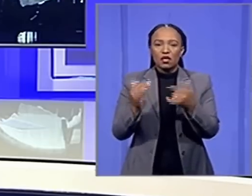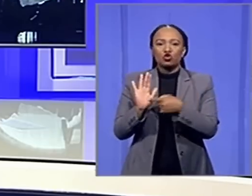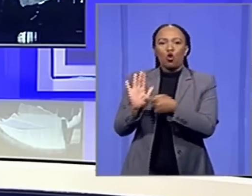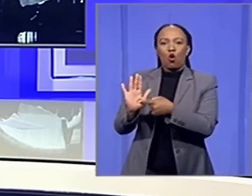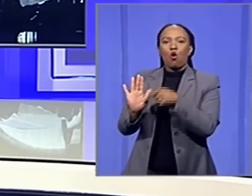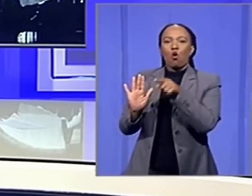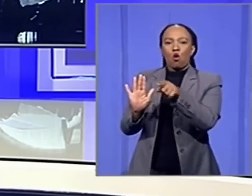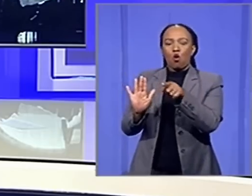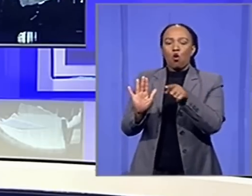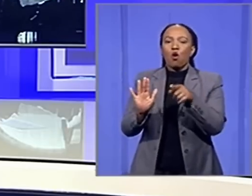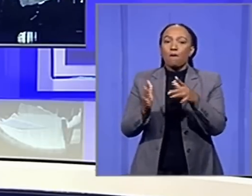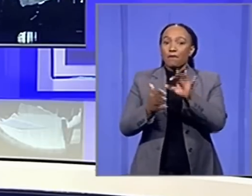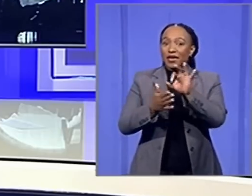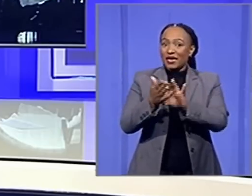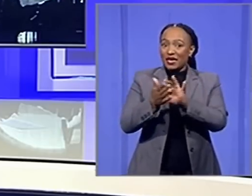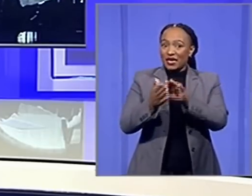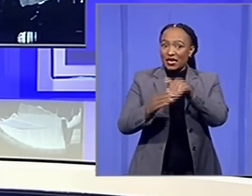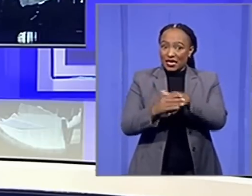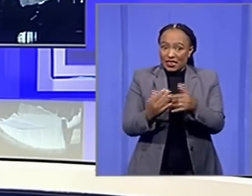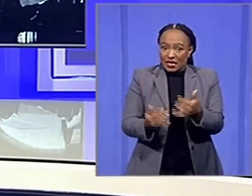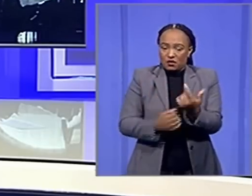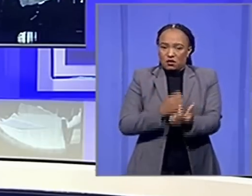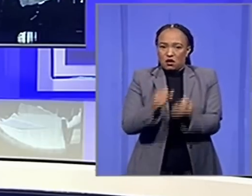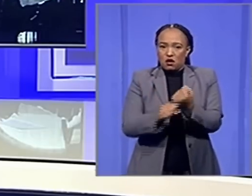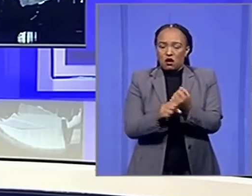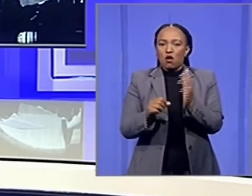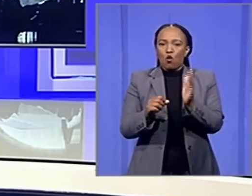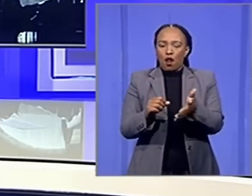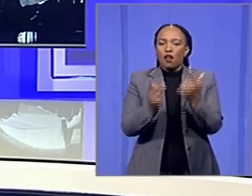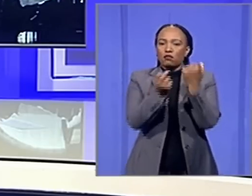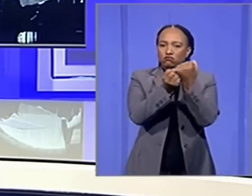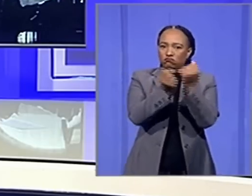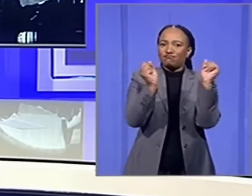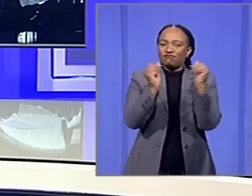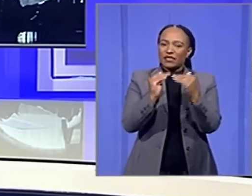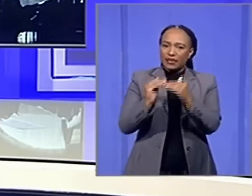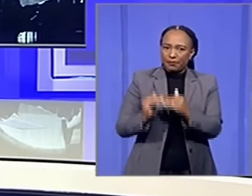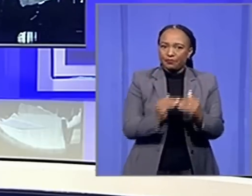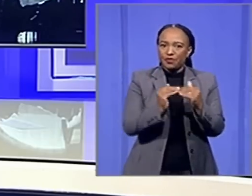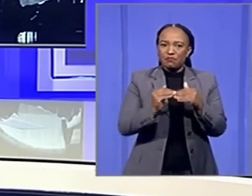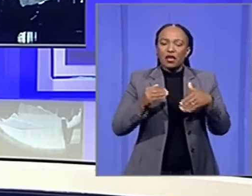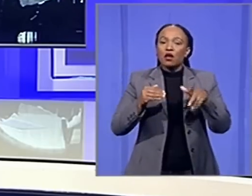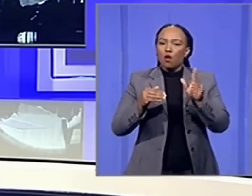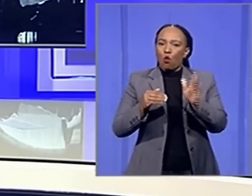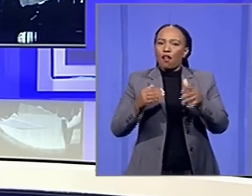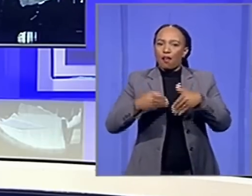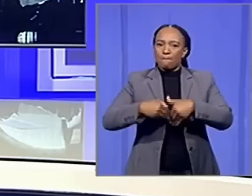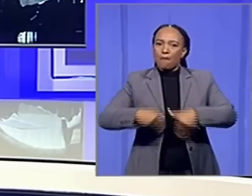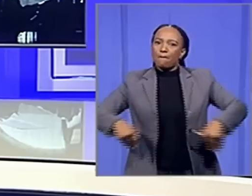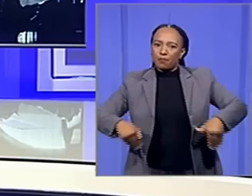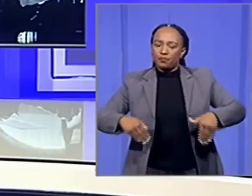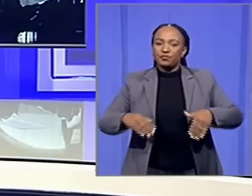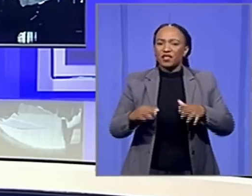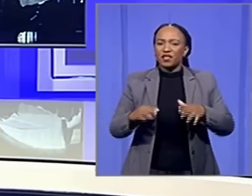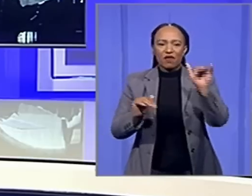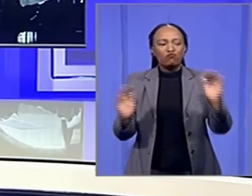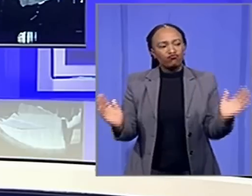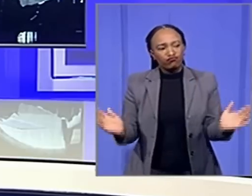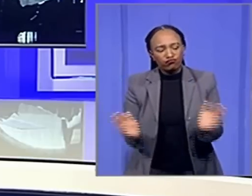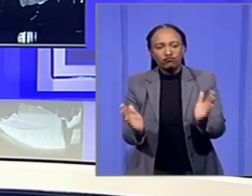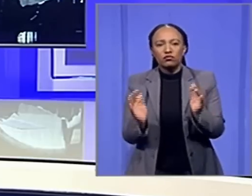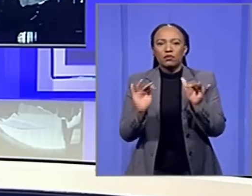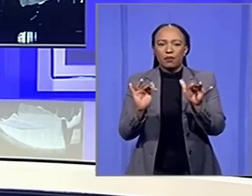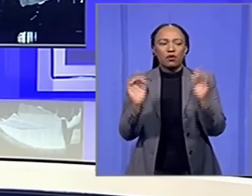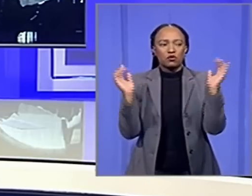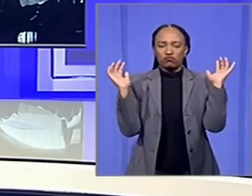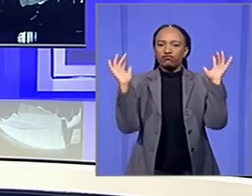sa hore dikgetho tsa naha tsa monongwaha e tla ba tse lokollohileng le ho hloka leeme. O re o kgothaletsa maAfrika Borwa o ile ho kgetha dikgethong tsena tse